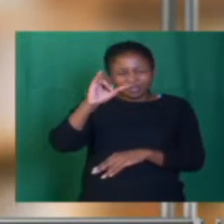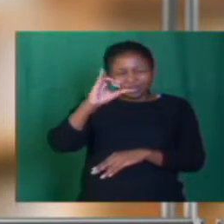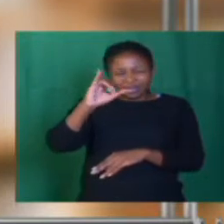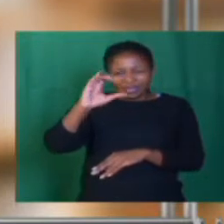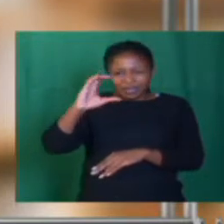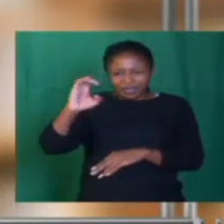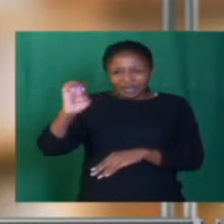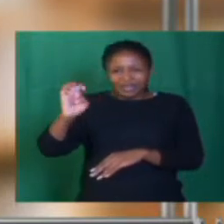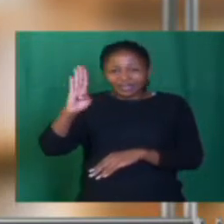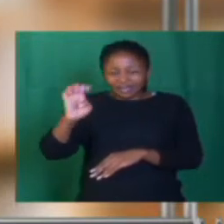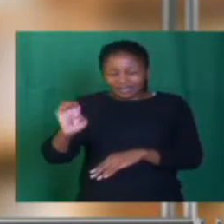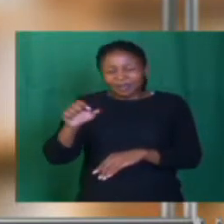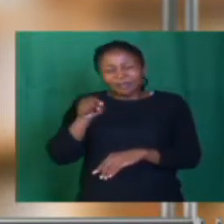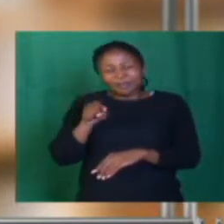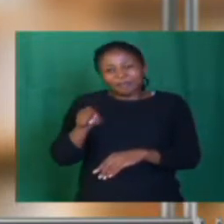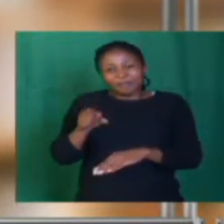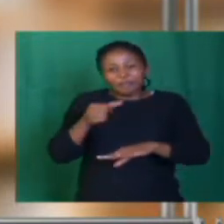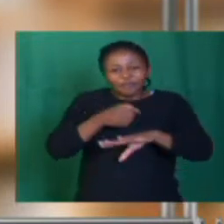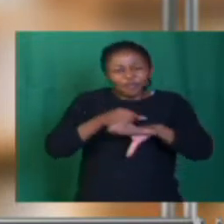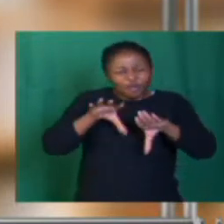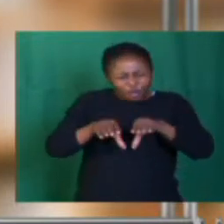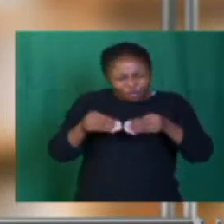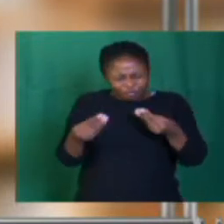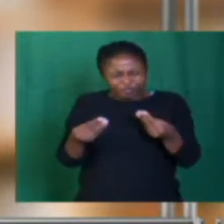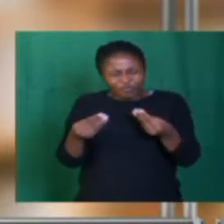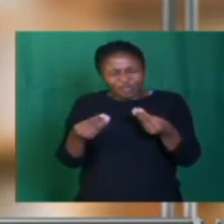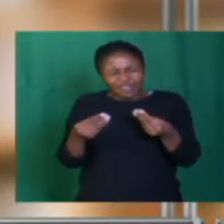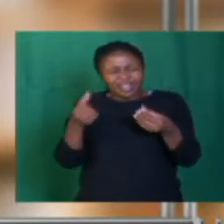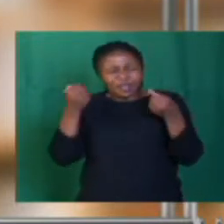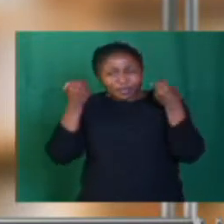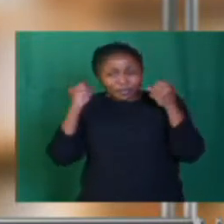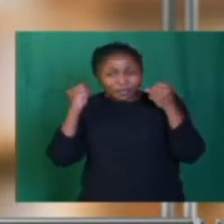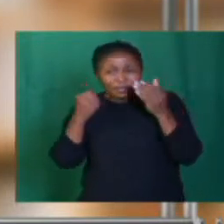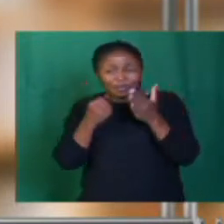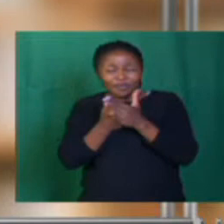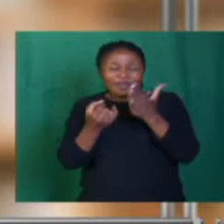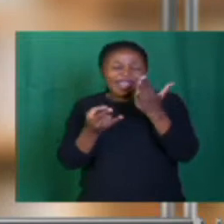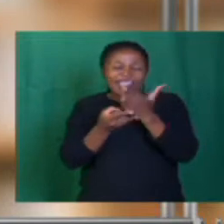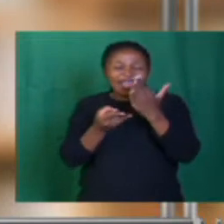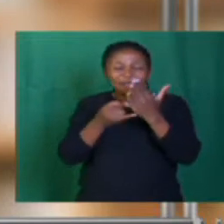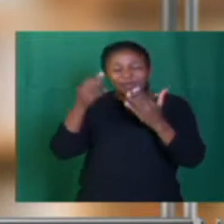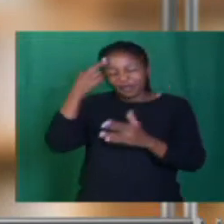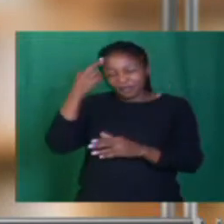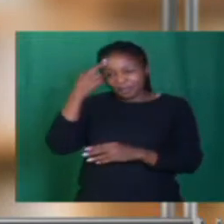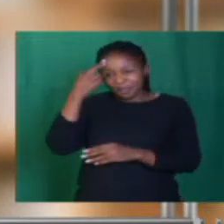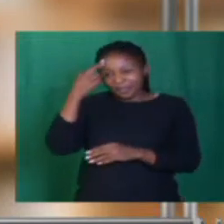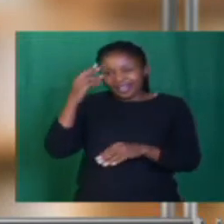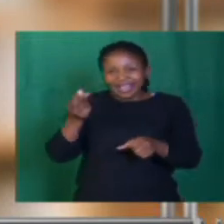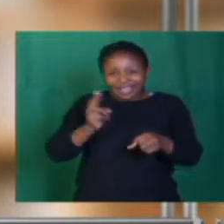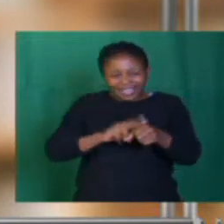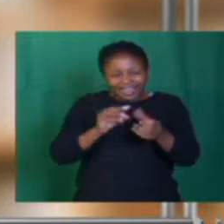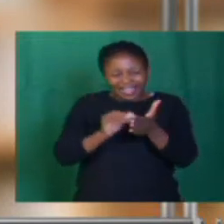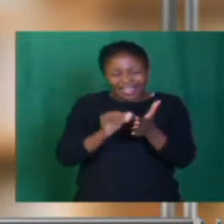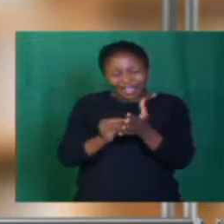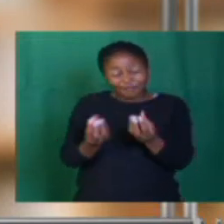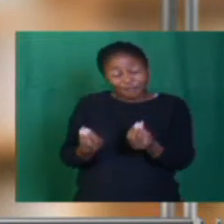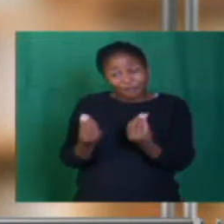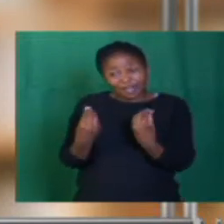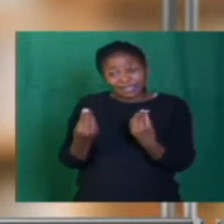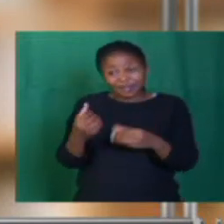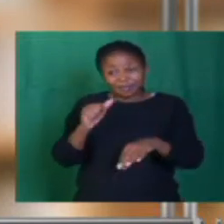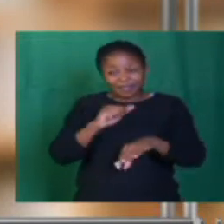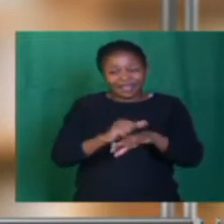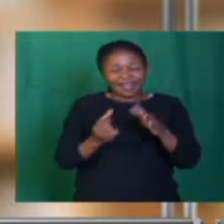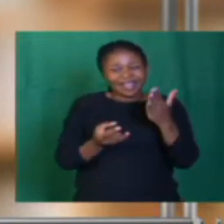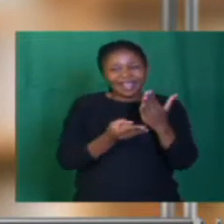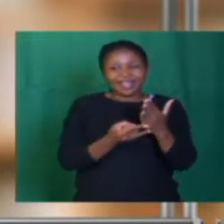live. And also to remind you about our WhatsApp line that you can use if you have any questions. Now that's it for today. We will see you